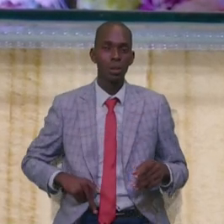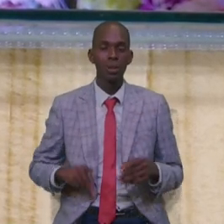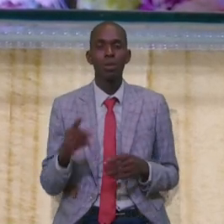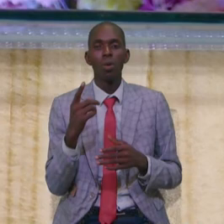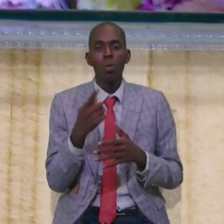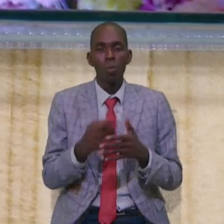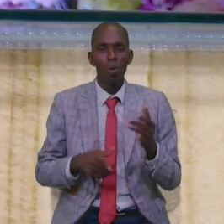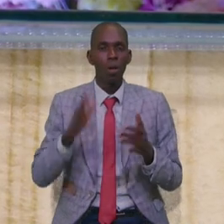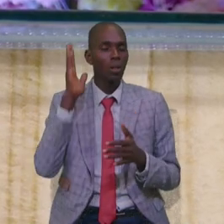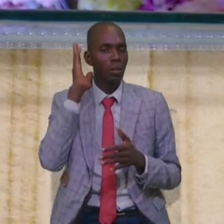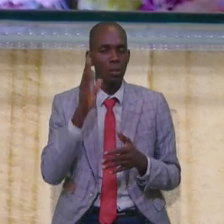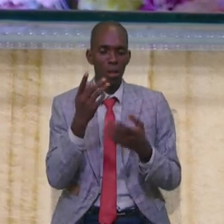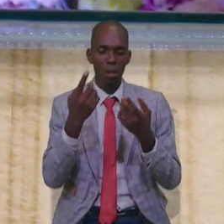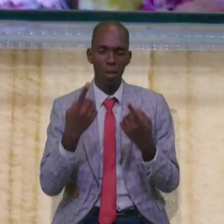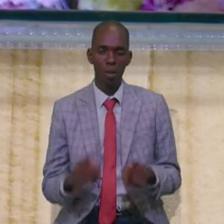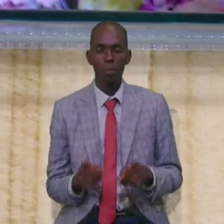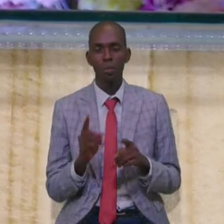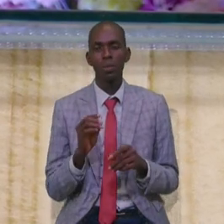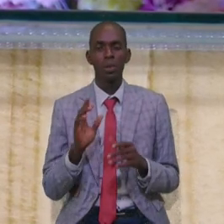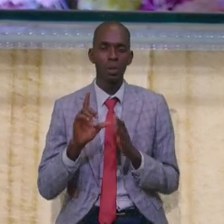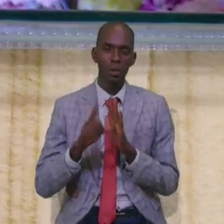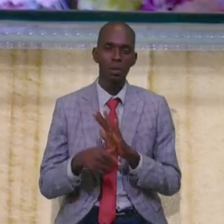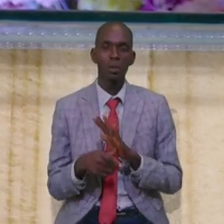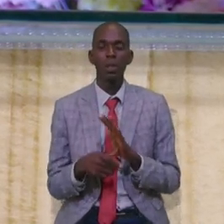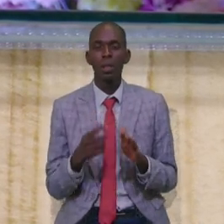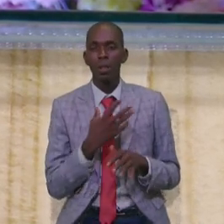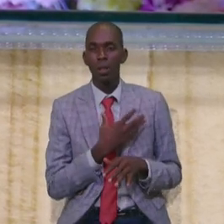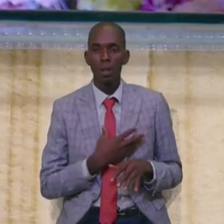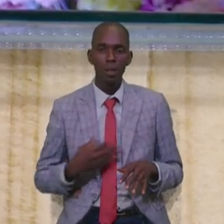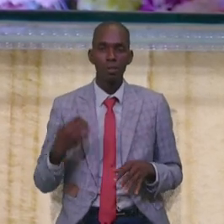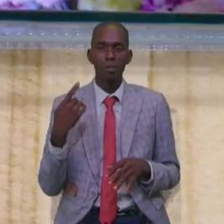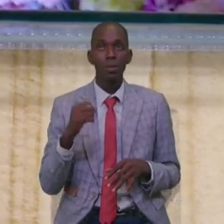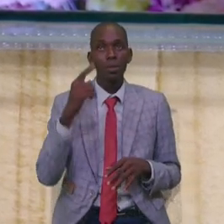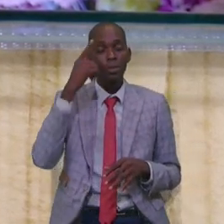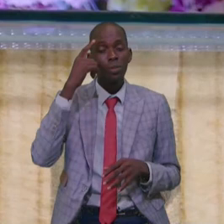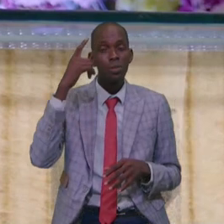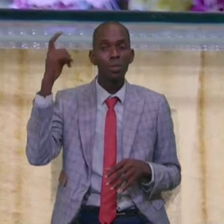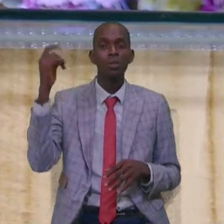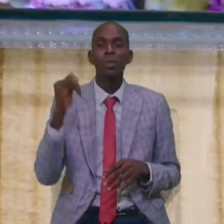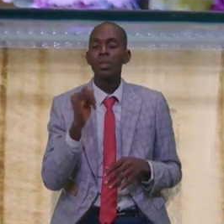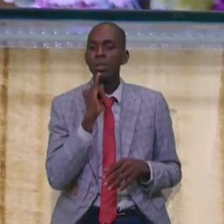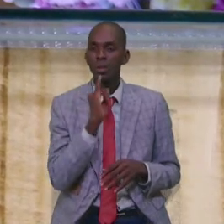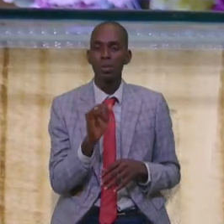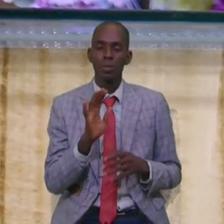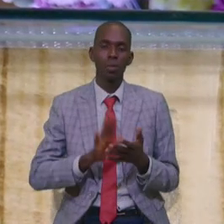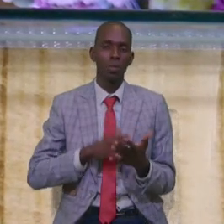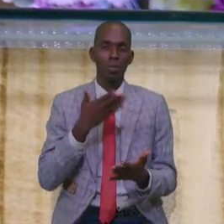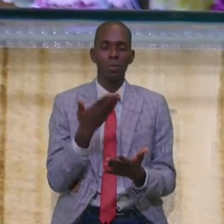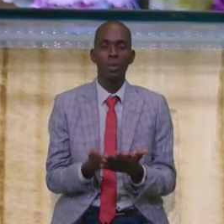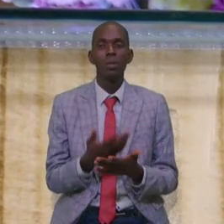shall come to pass hereafter. And the dream is certain, and